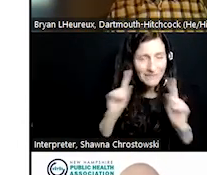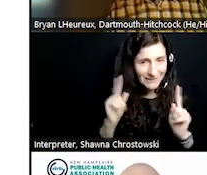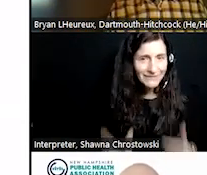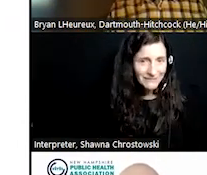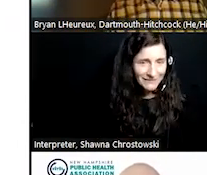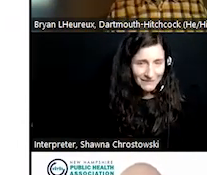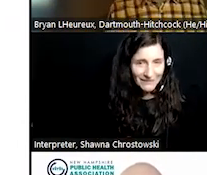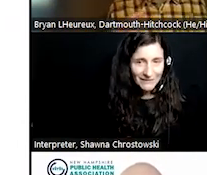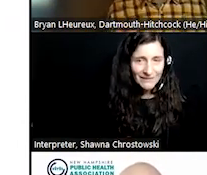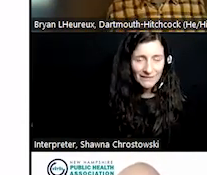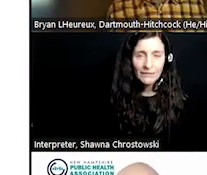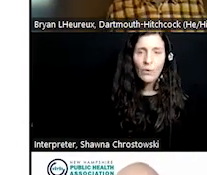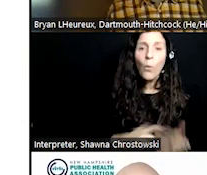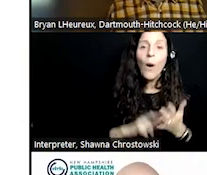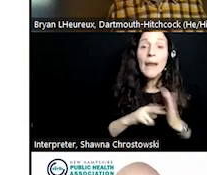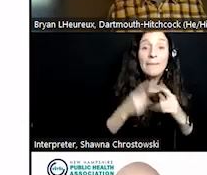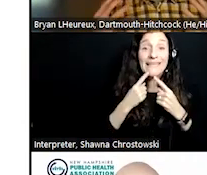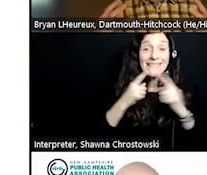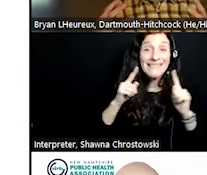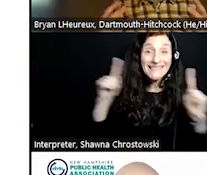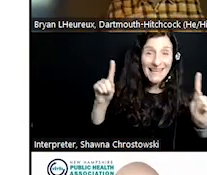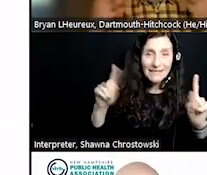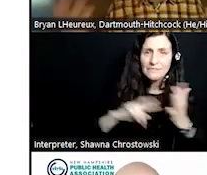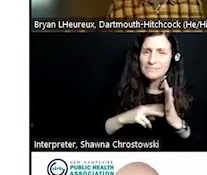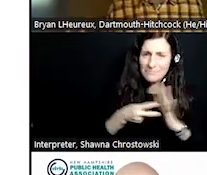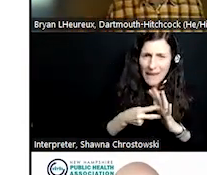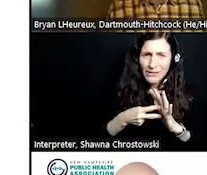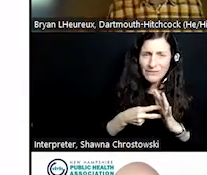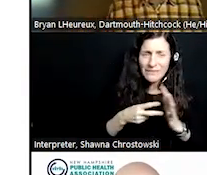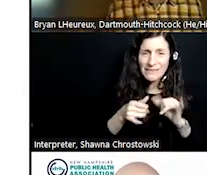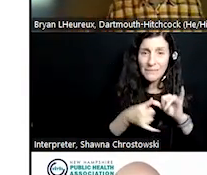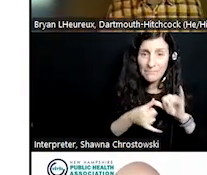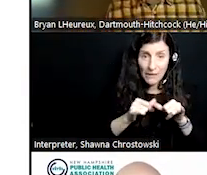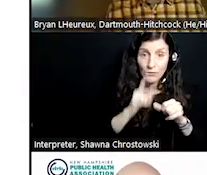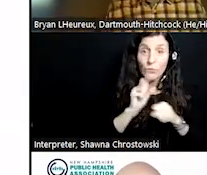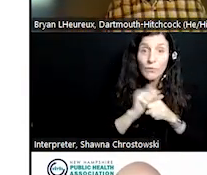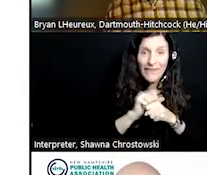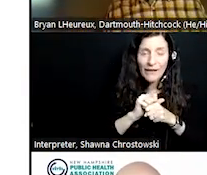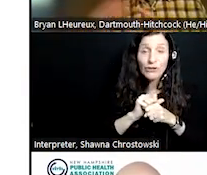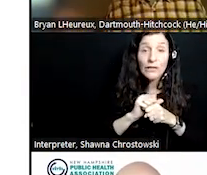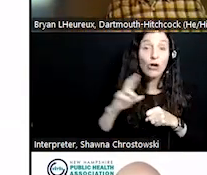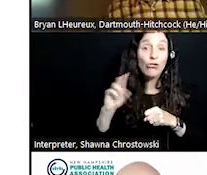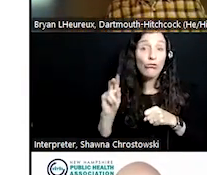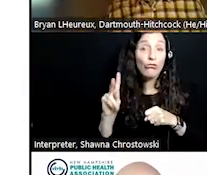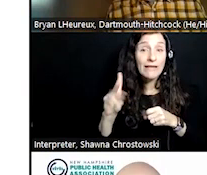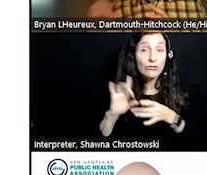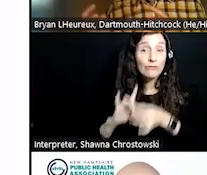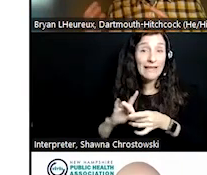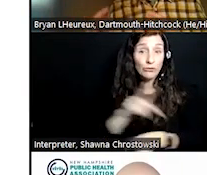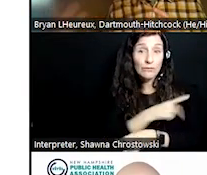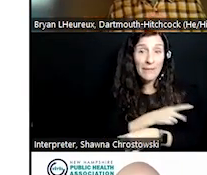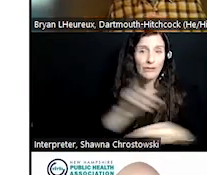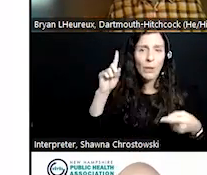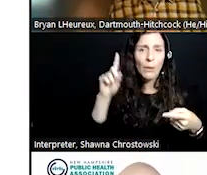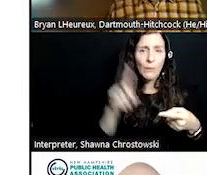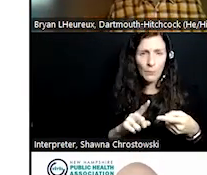And what I mean by success is a measure that we have actually reduced the risks associated, or the risk for